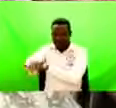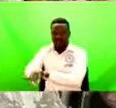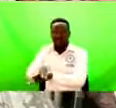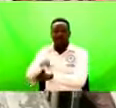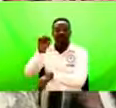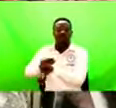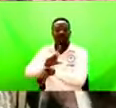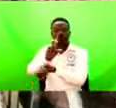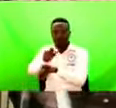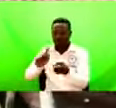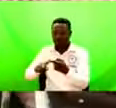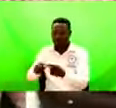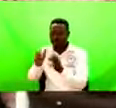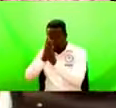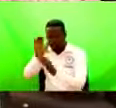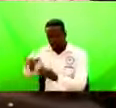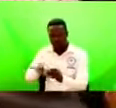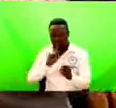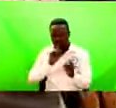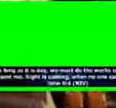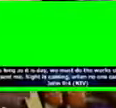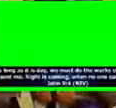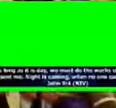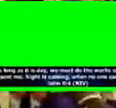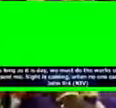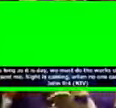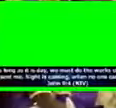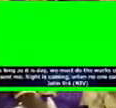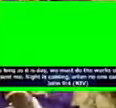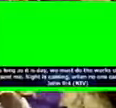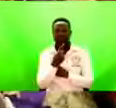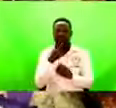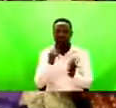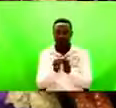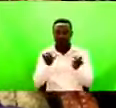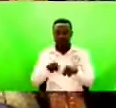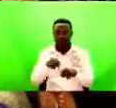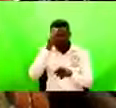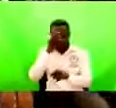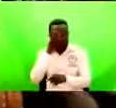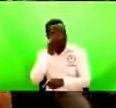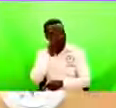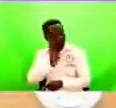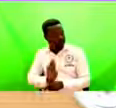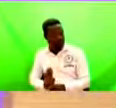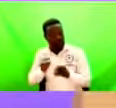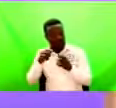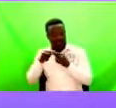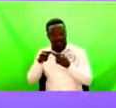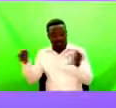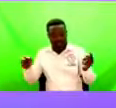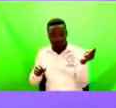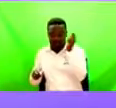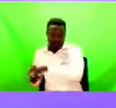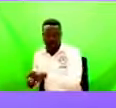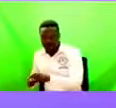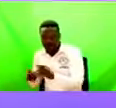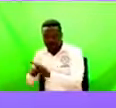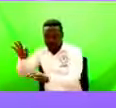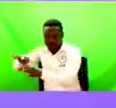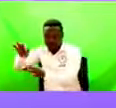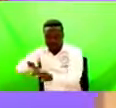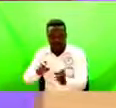entirety anyway. But the Bible says in Matthew 13 that when men slept, the enemy came to sow tares among the wheat. So